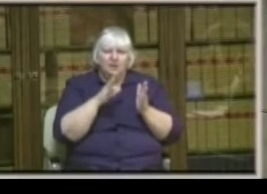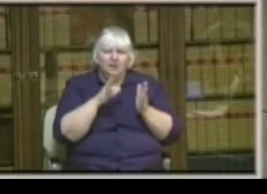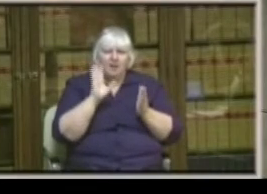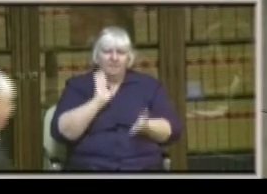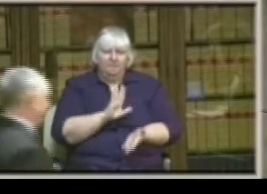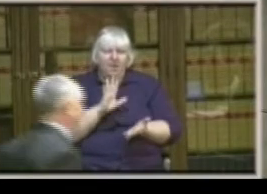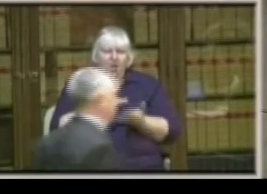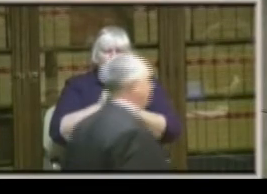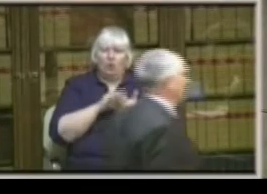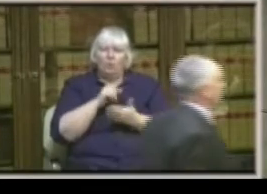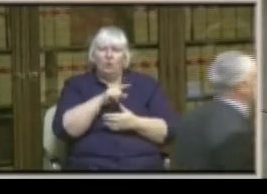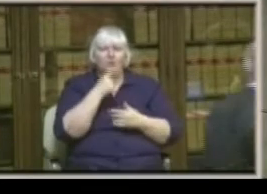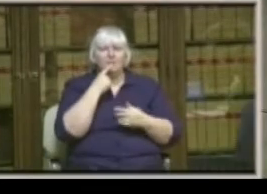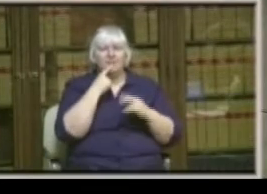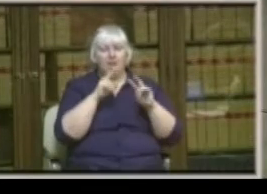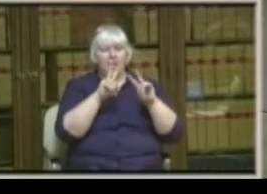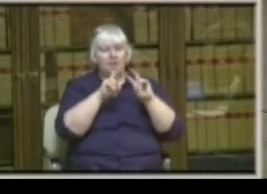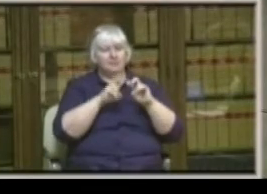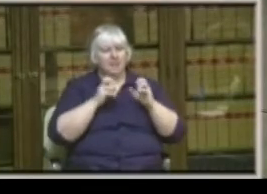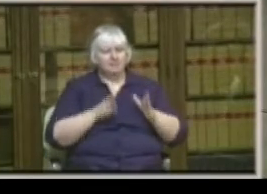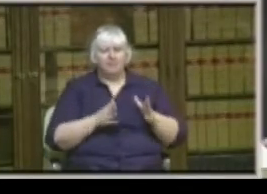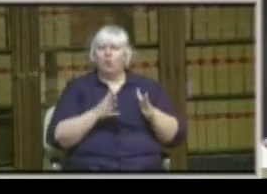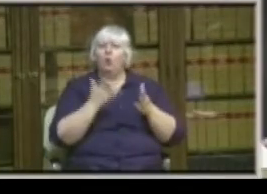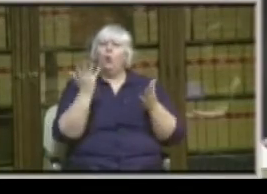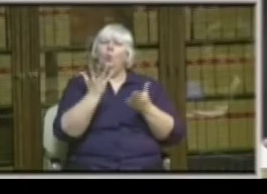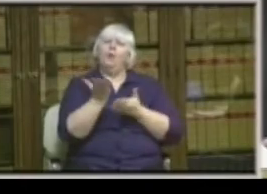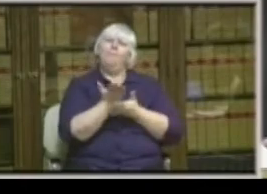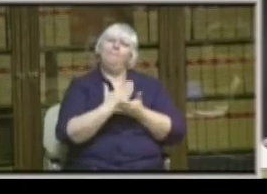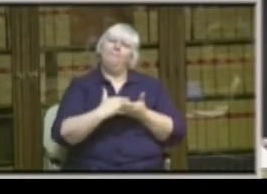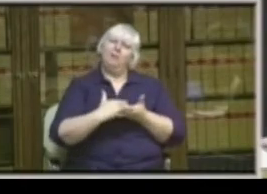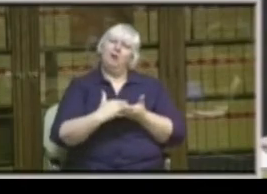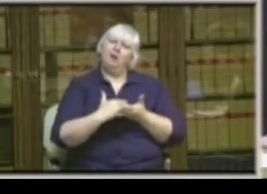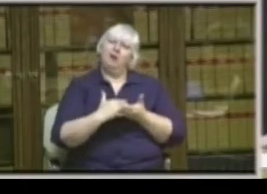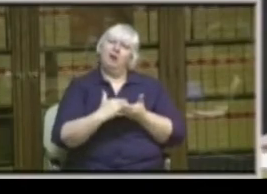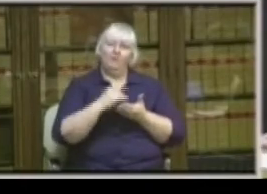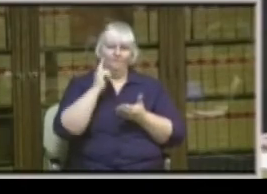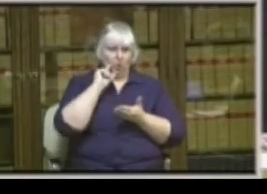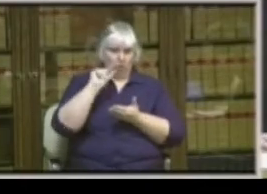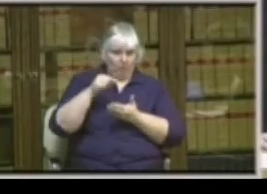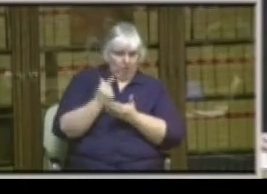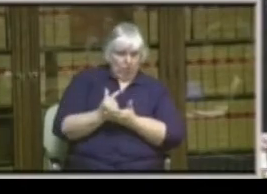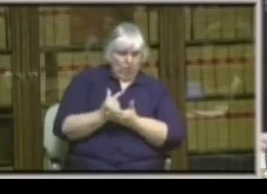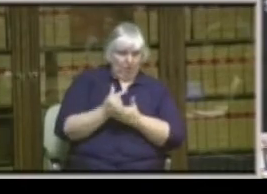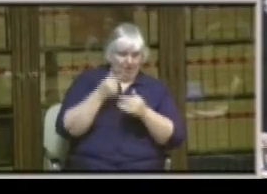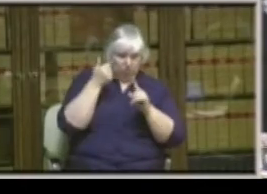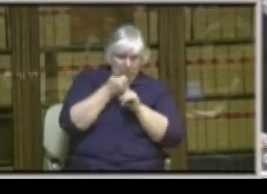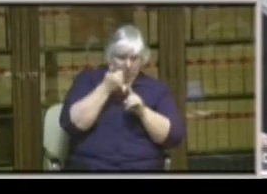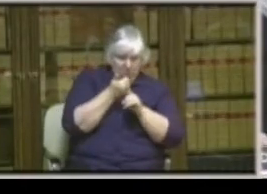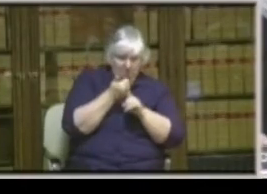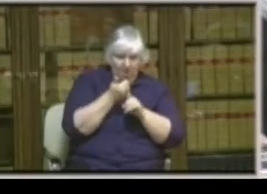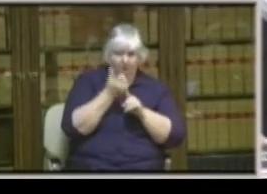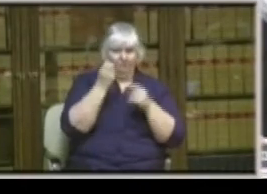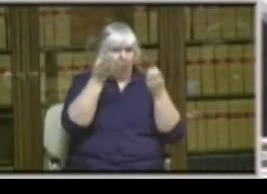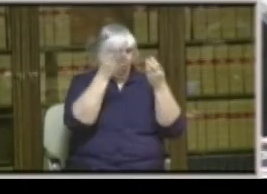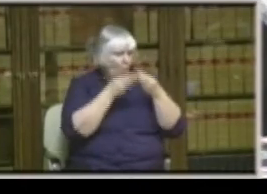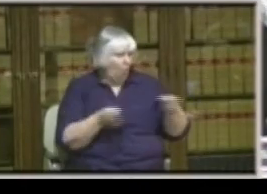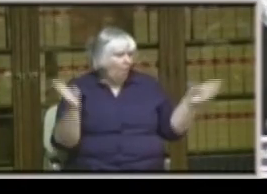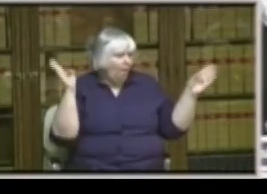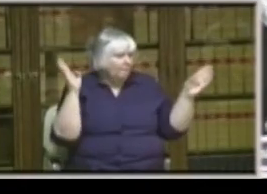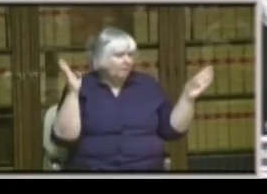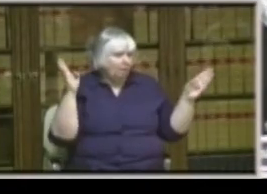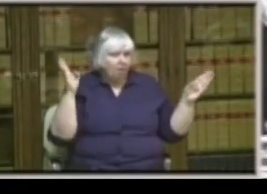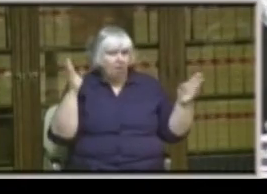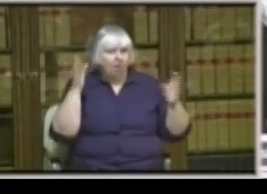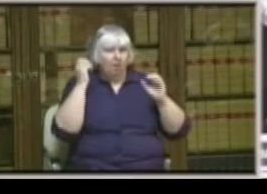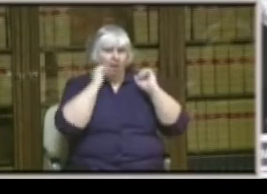you say assessment, what aspect? Is it right before graduation, or is it overall all years